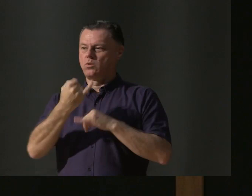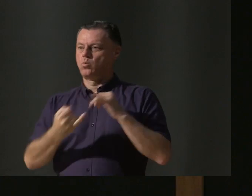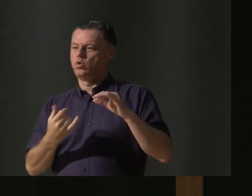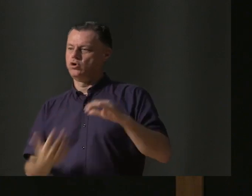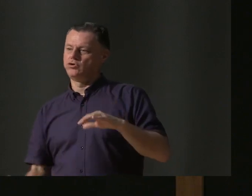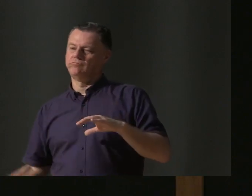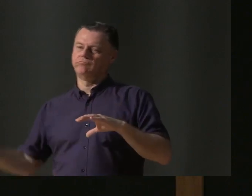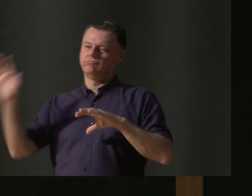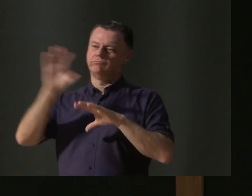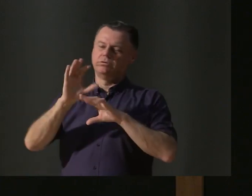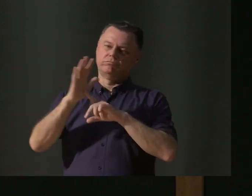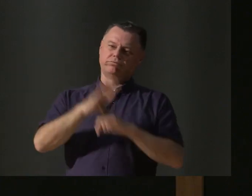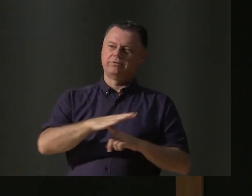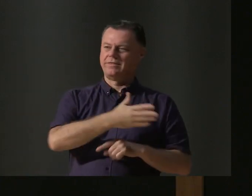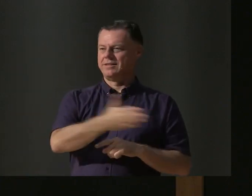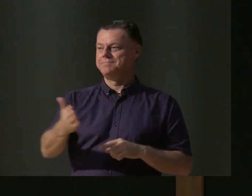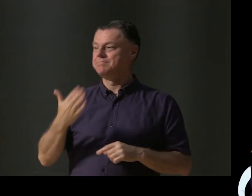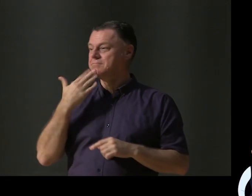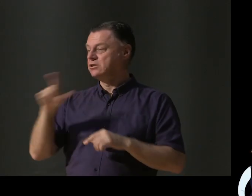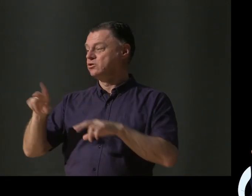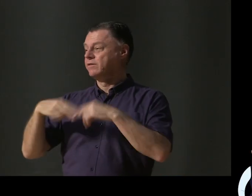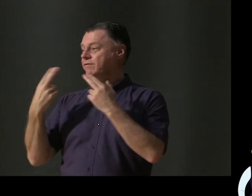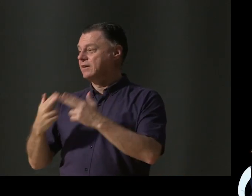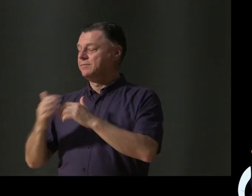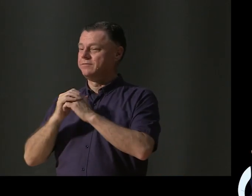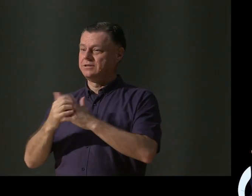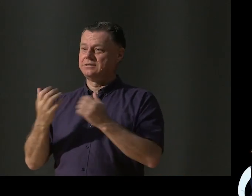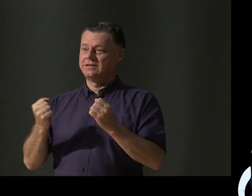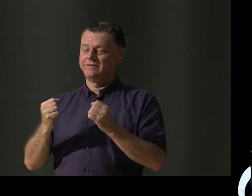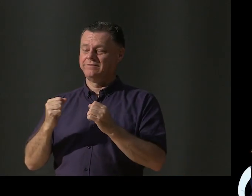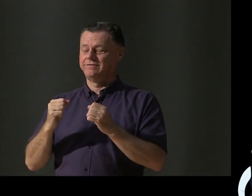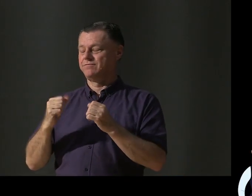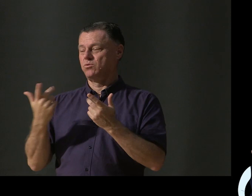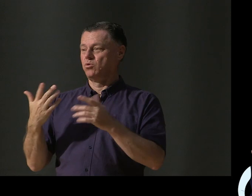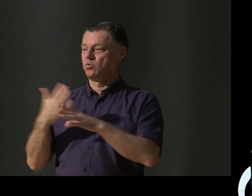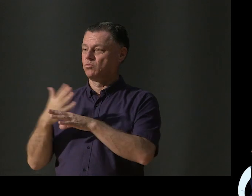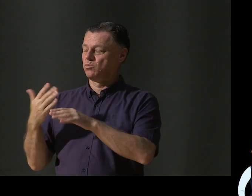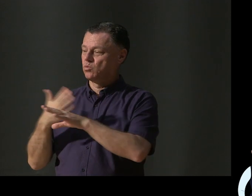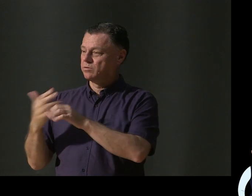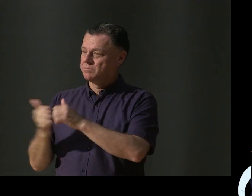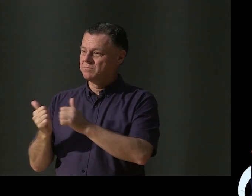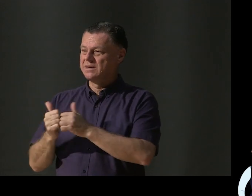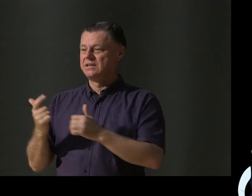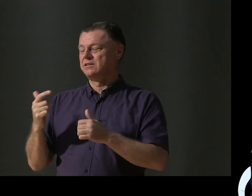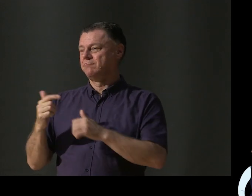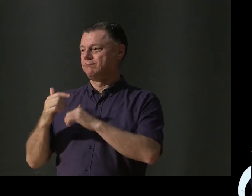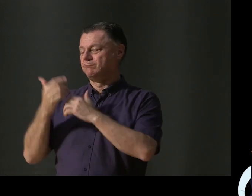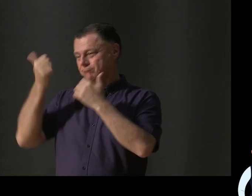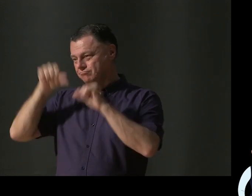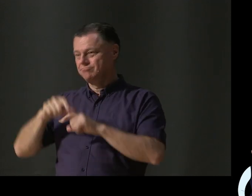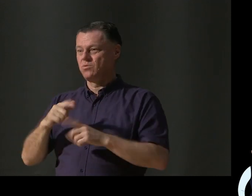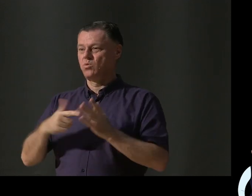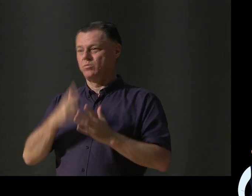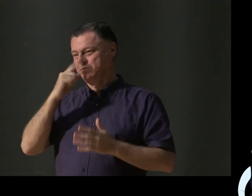So be kind to your family, your friends, your co-workers, your acquaintances, strangers who are living